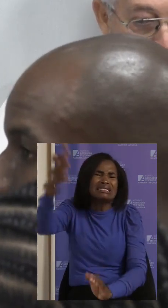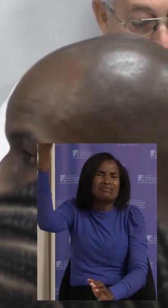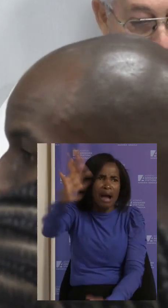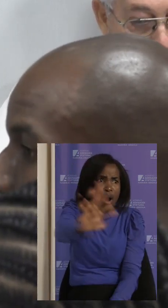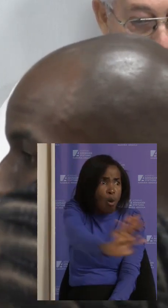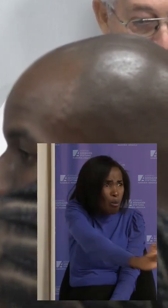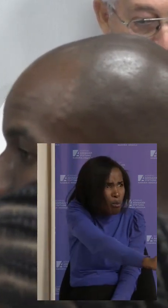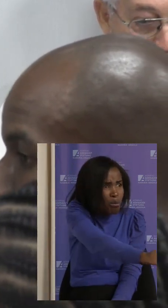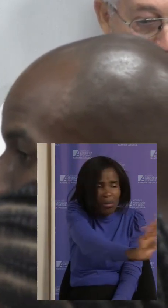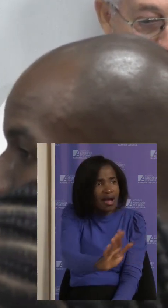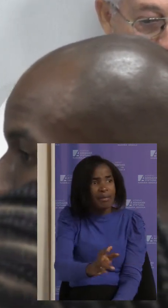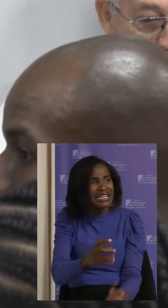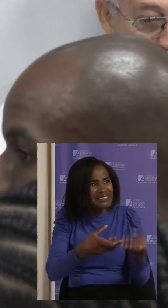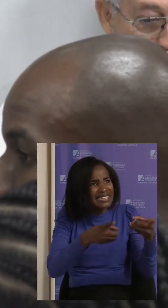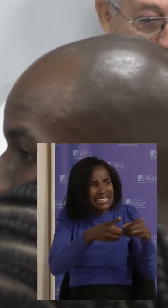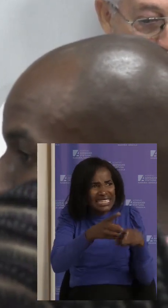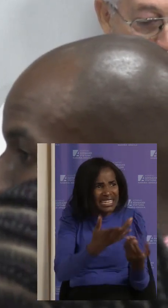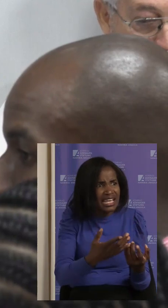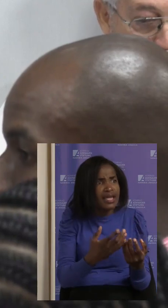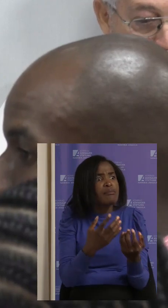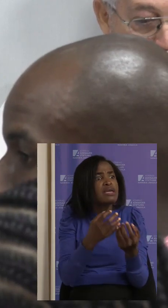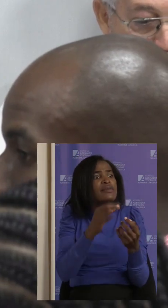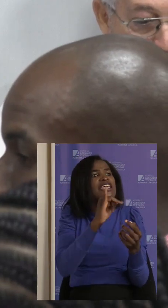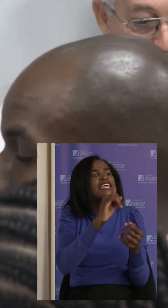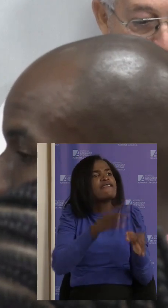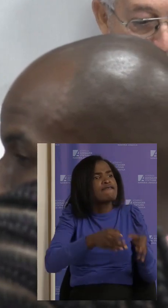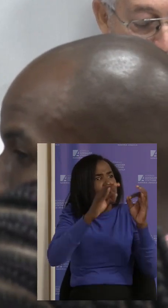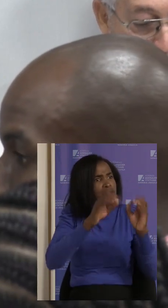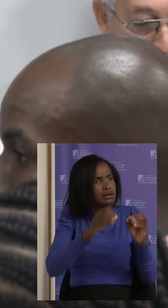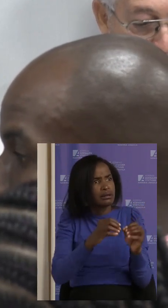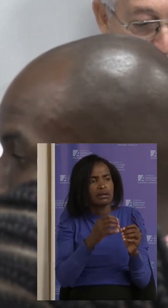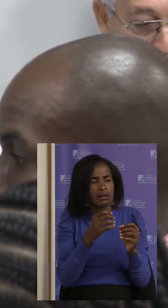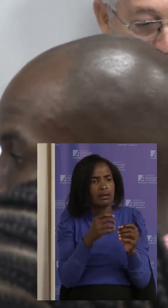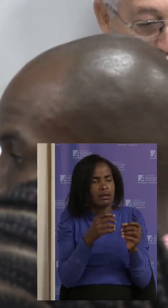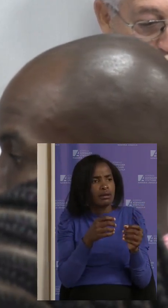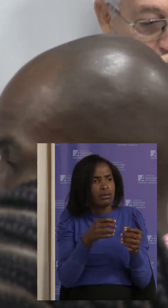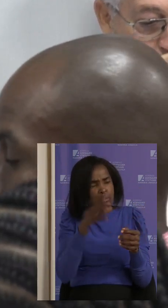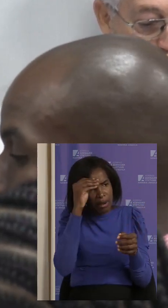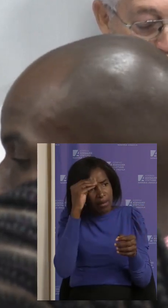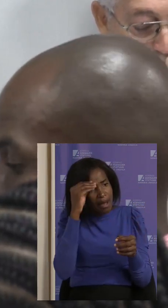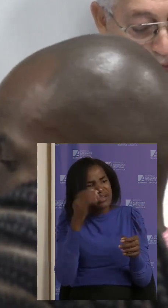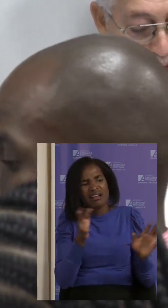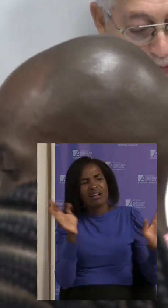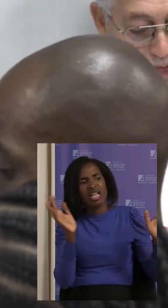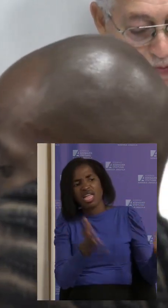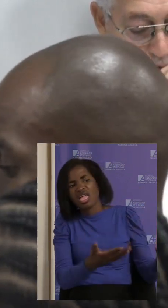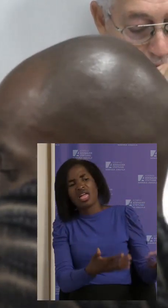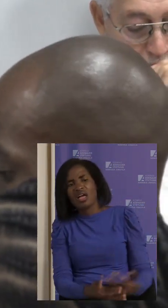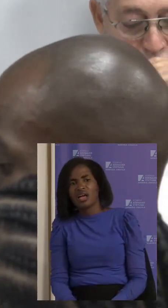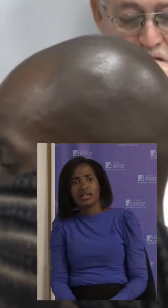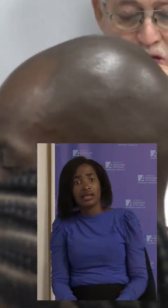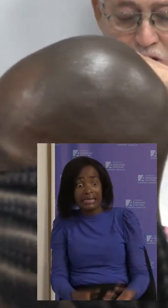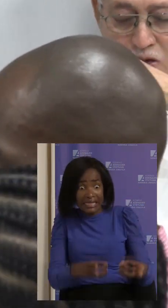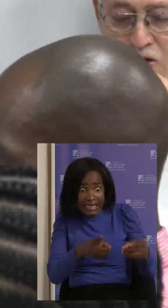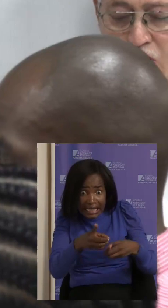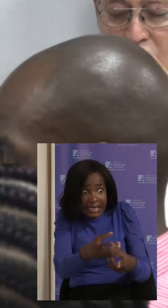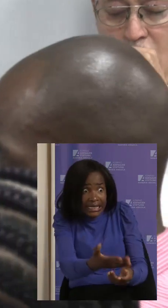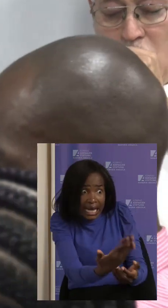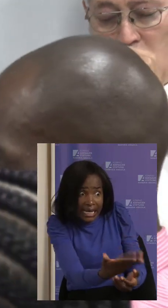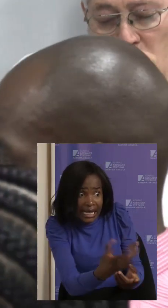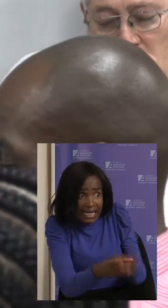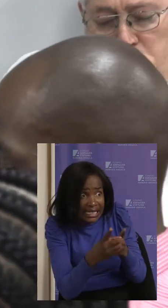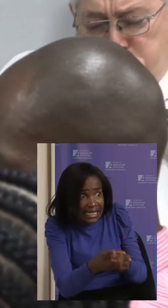community there that have acquired through informal settings. But yet we are neglecting those people and we do not want to recognize them. And that's where I would